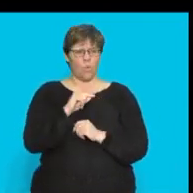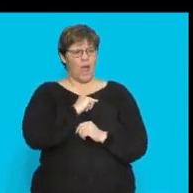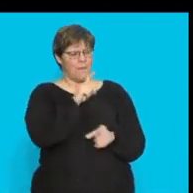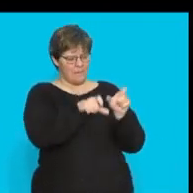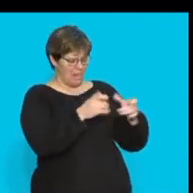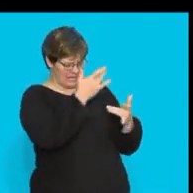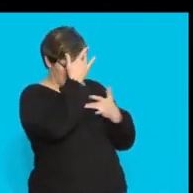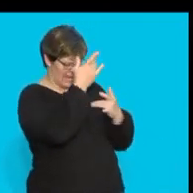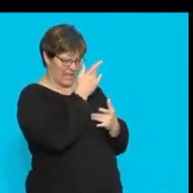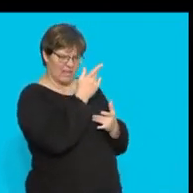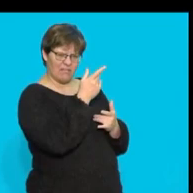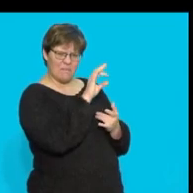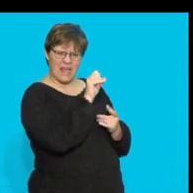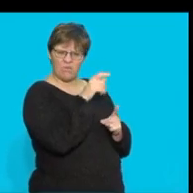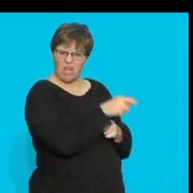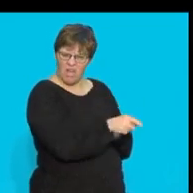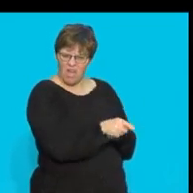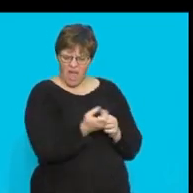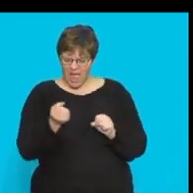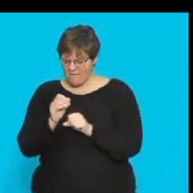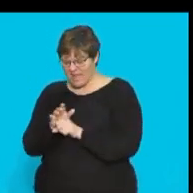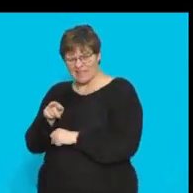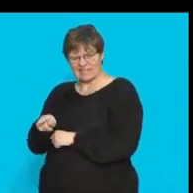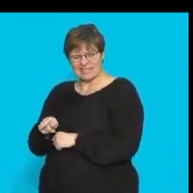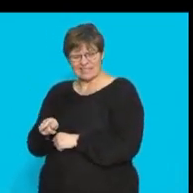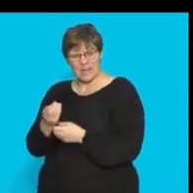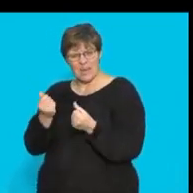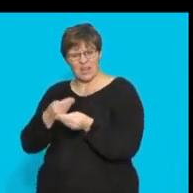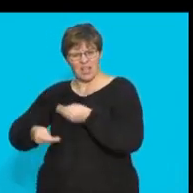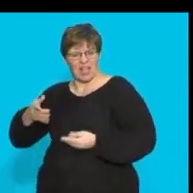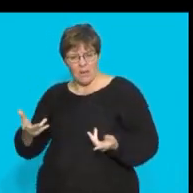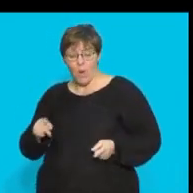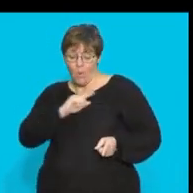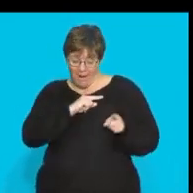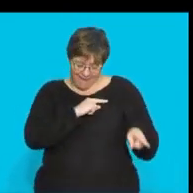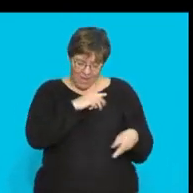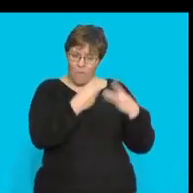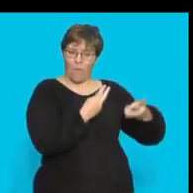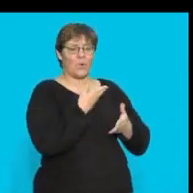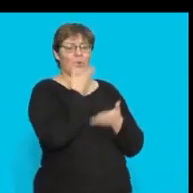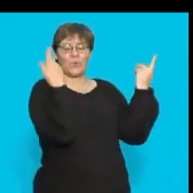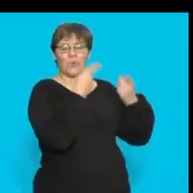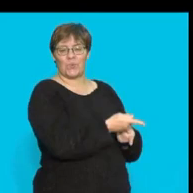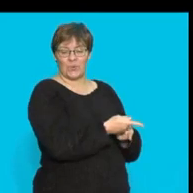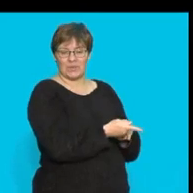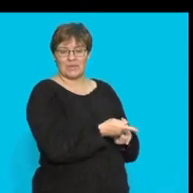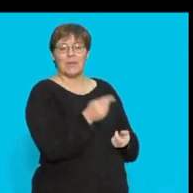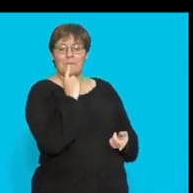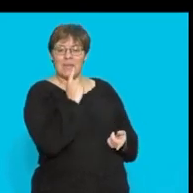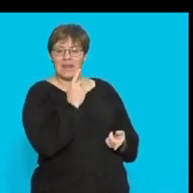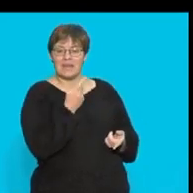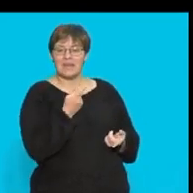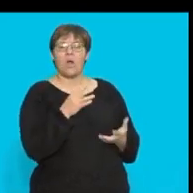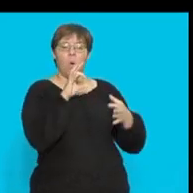sick, right, they're not working. So if they're not working, all right, what are they doing? They're